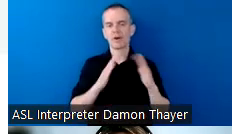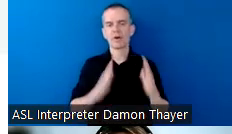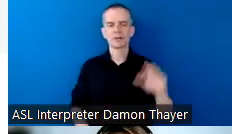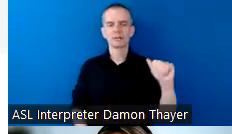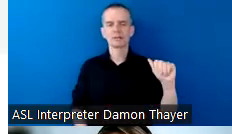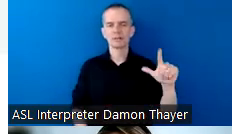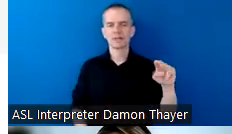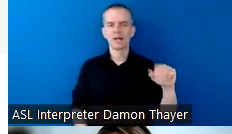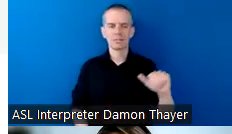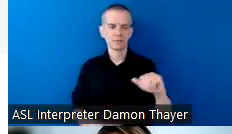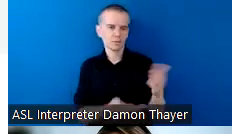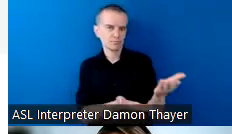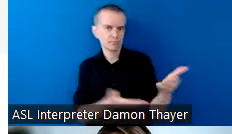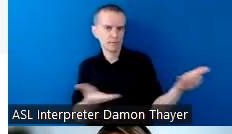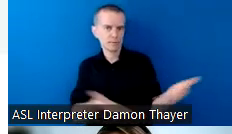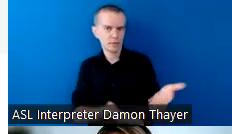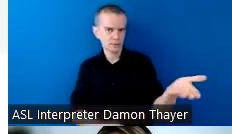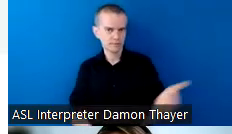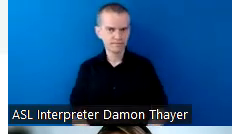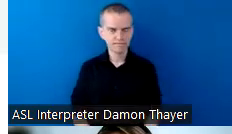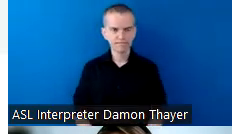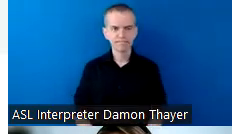Alma to have her do her introduction.